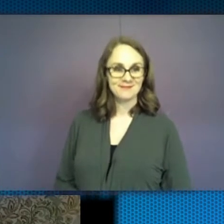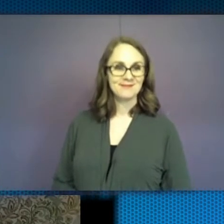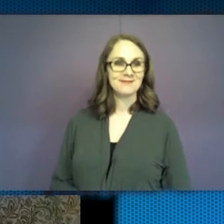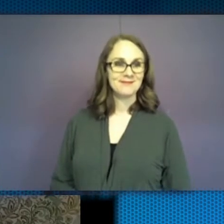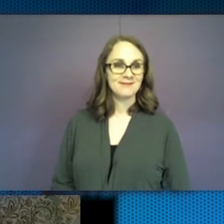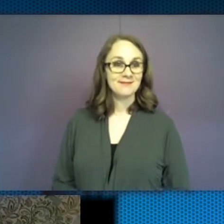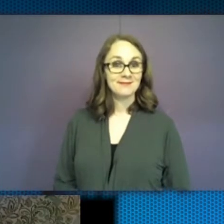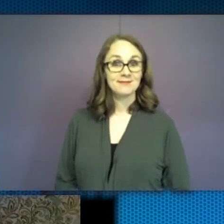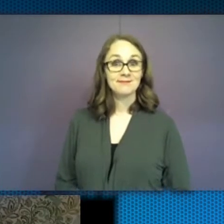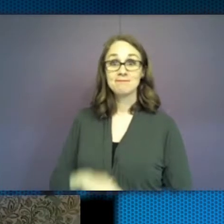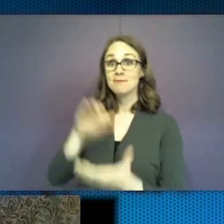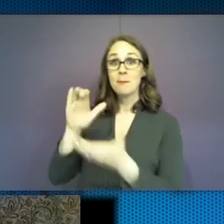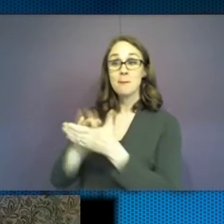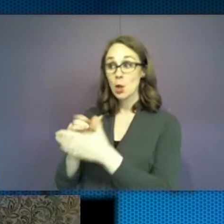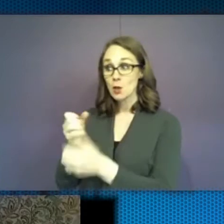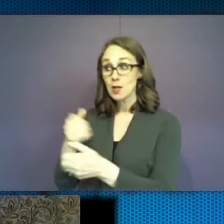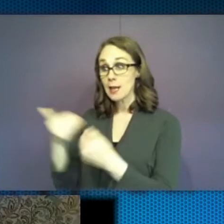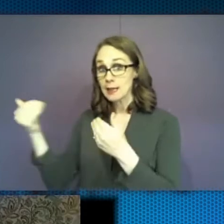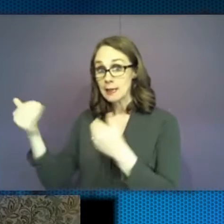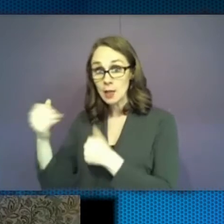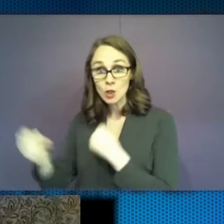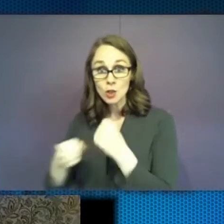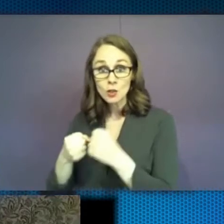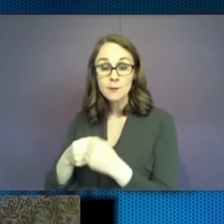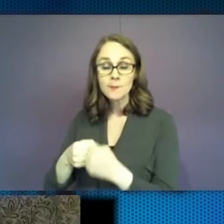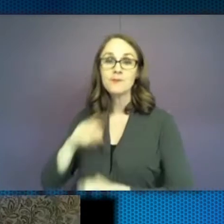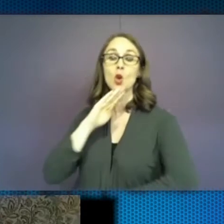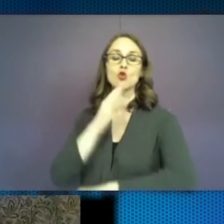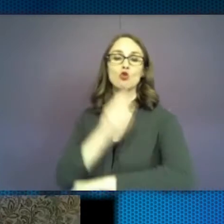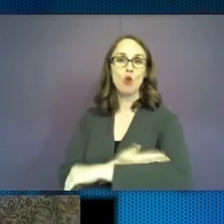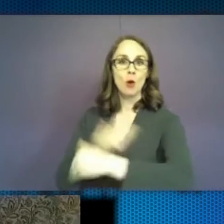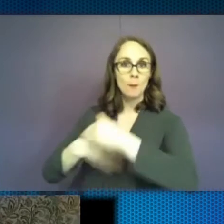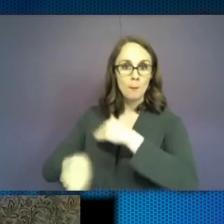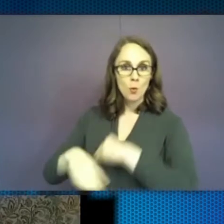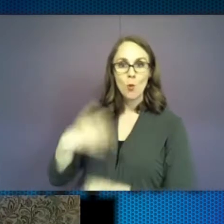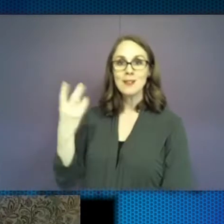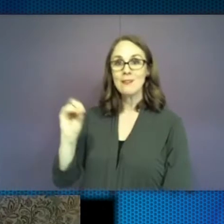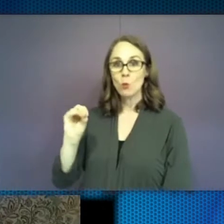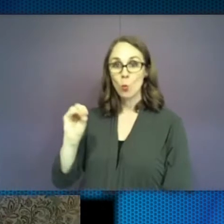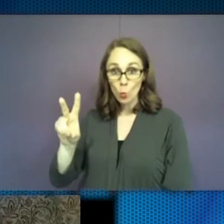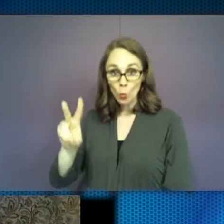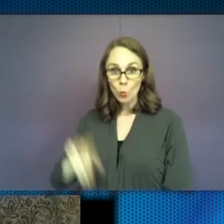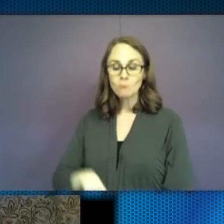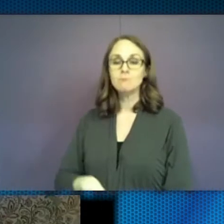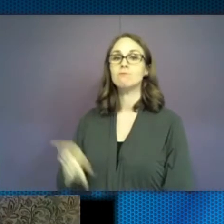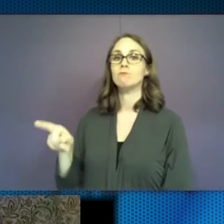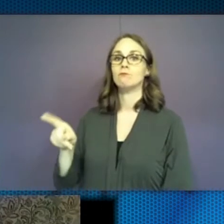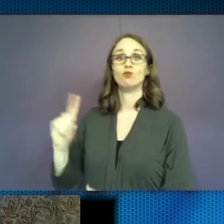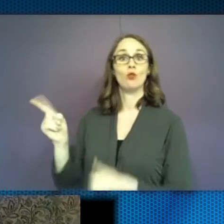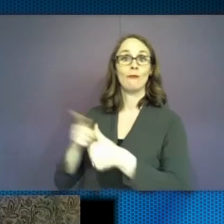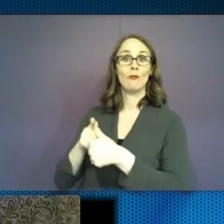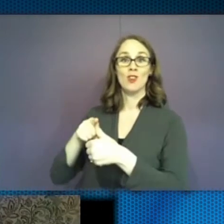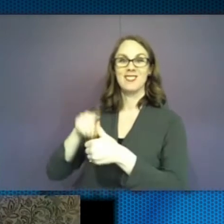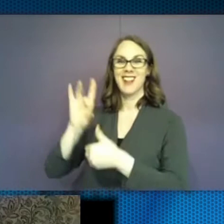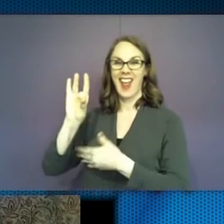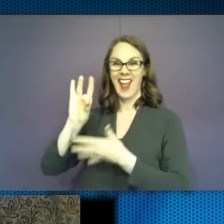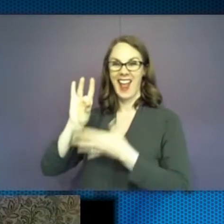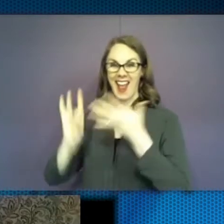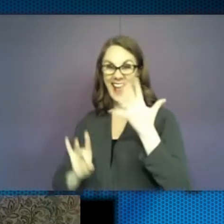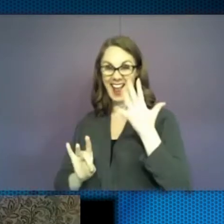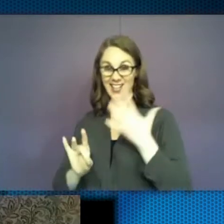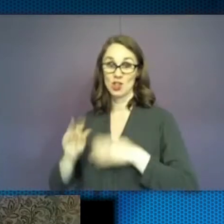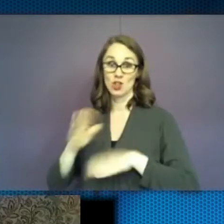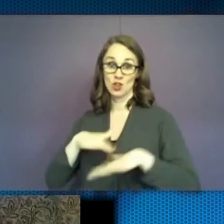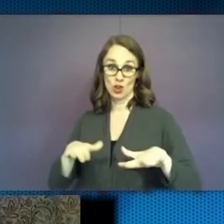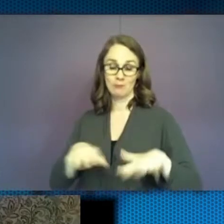So they were married the next year. Their daughter, Anna Barbara, was born in 1702. She was the first of 8 children, 6 of